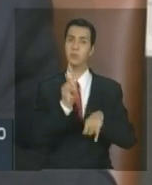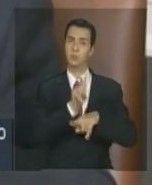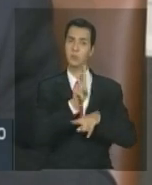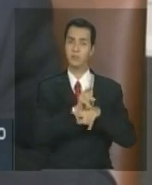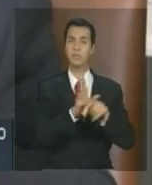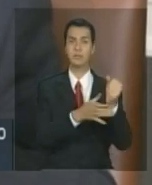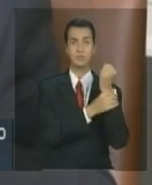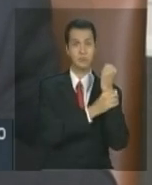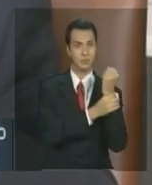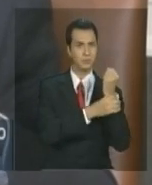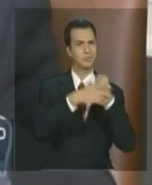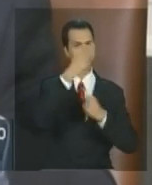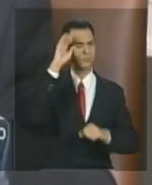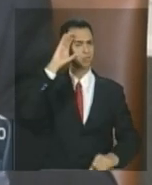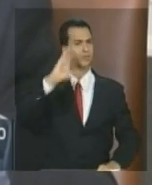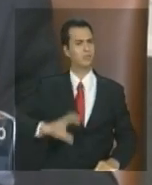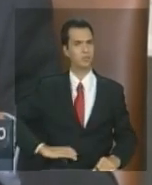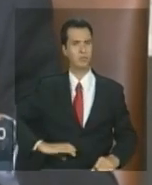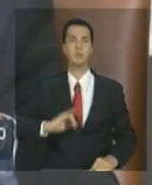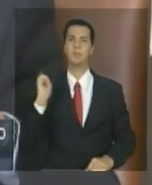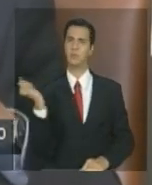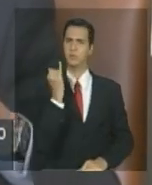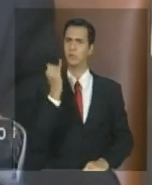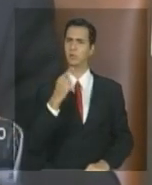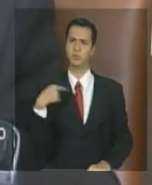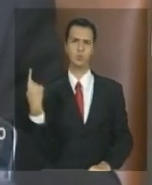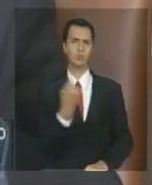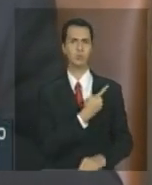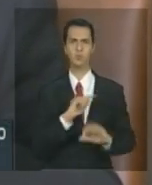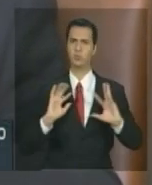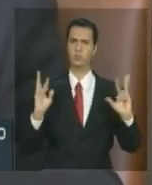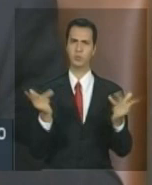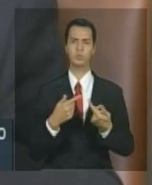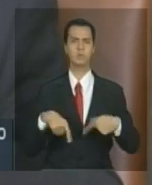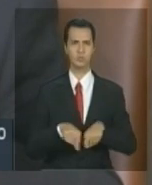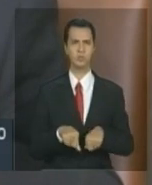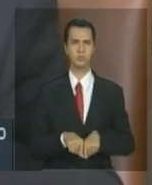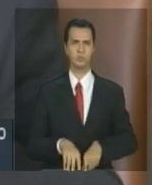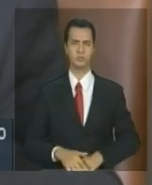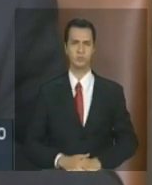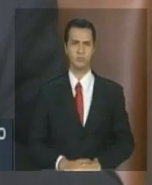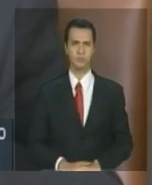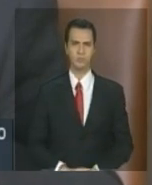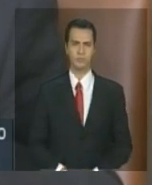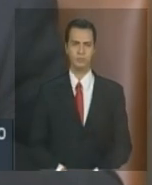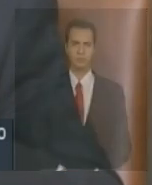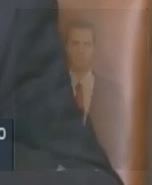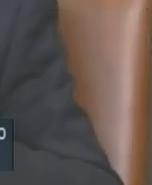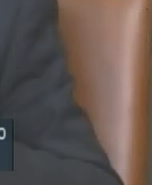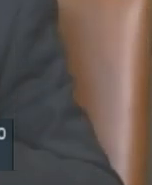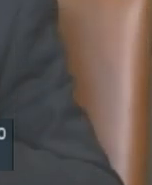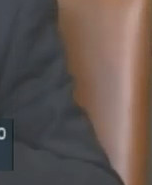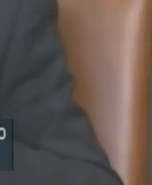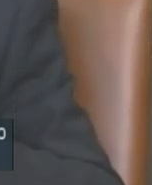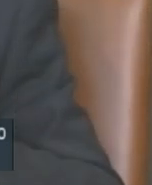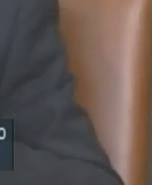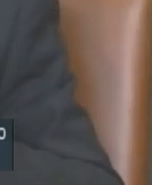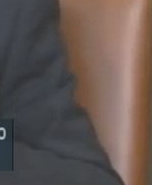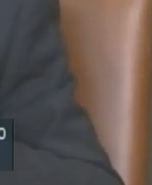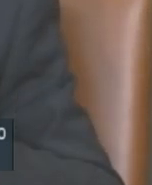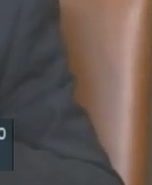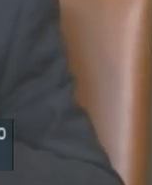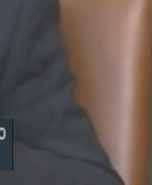nós. We have important progress to make on energy cooperation. Brazil's been a extraordinary leader in biofuels